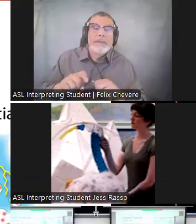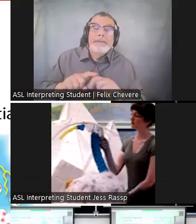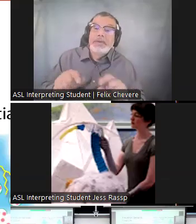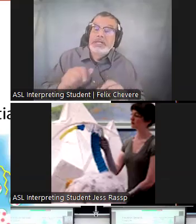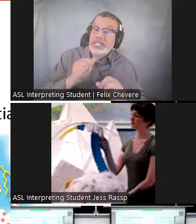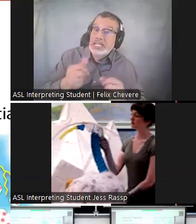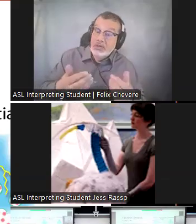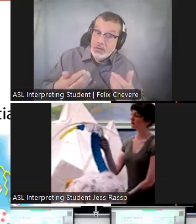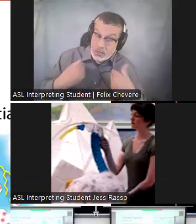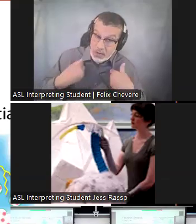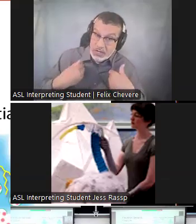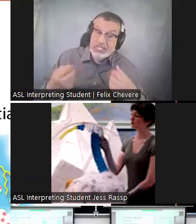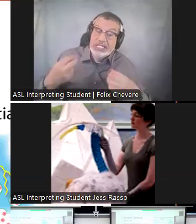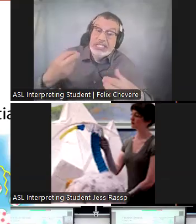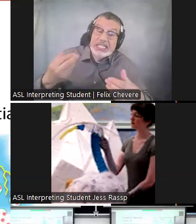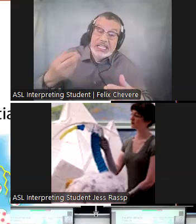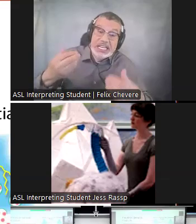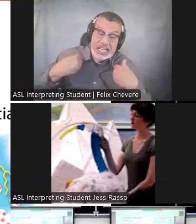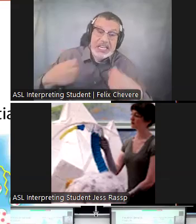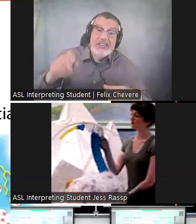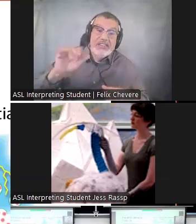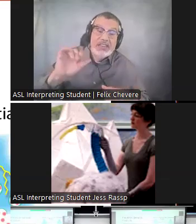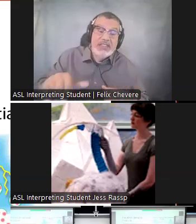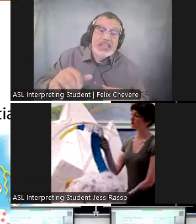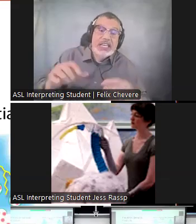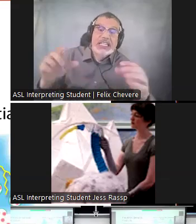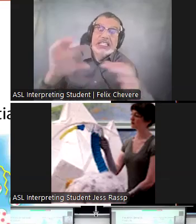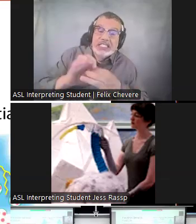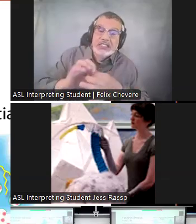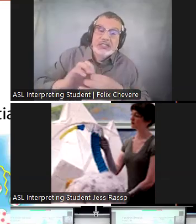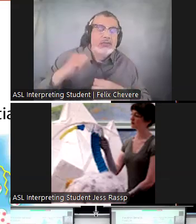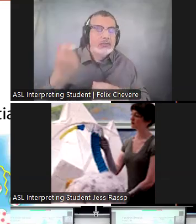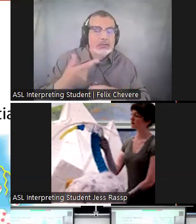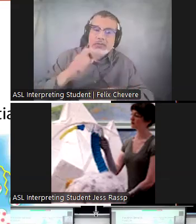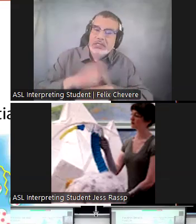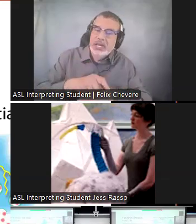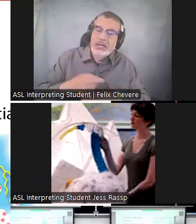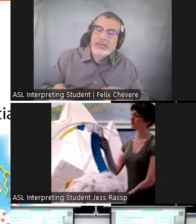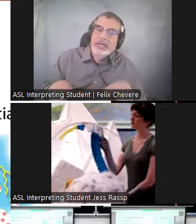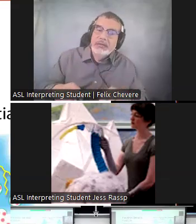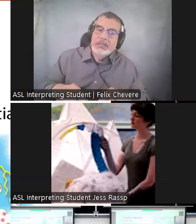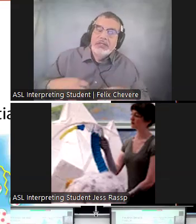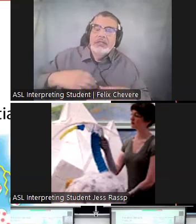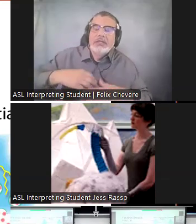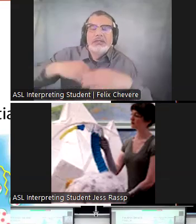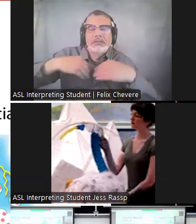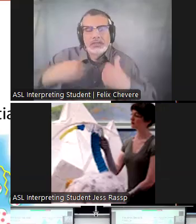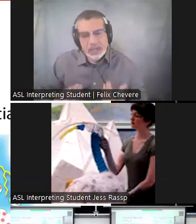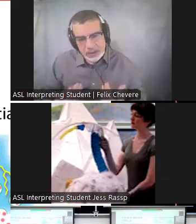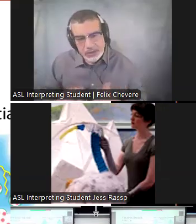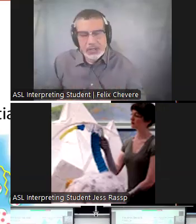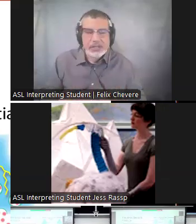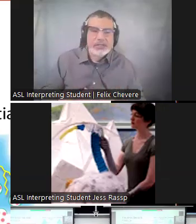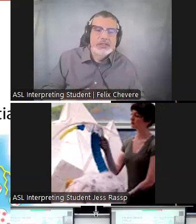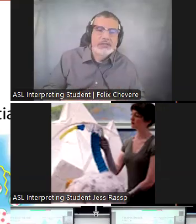have that strong connection all the time, because then that can lead to fatigue. Right. And that could lead to